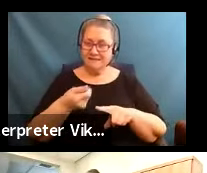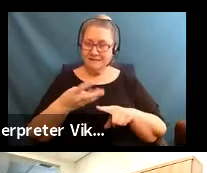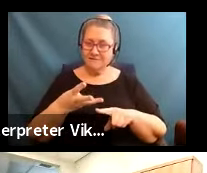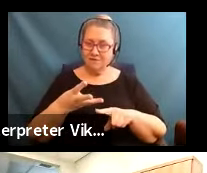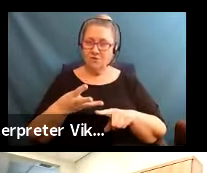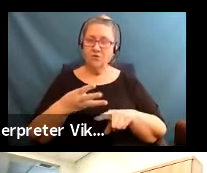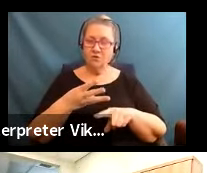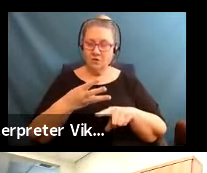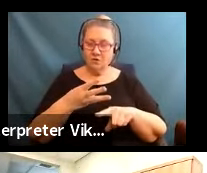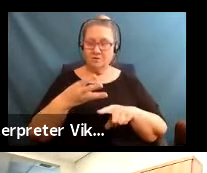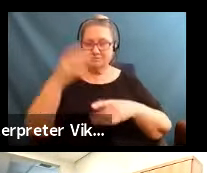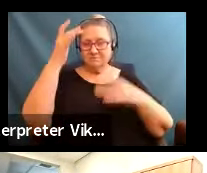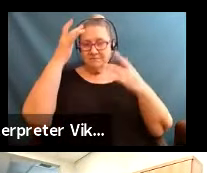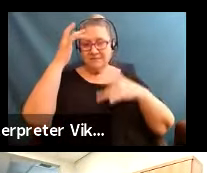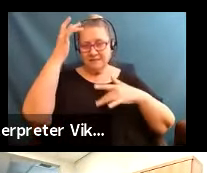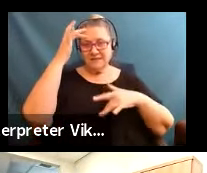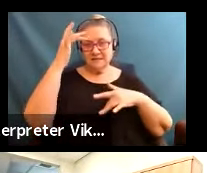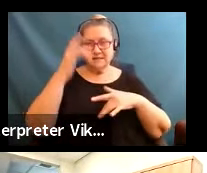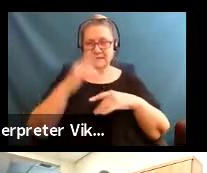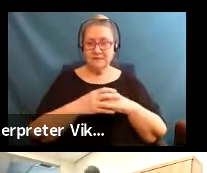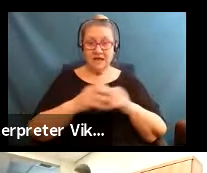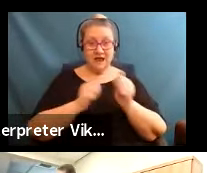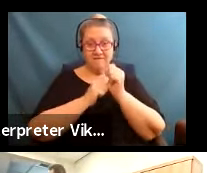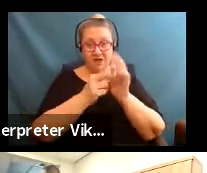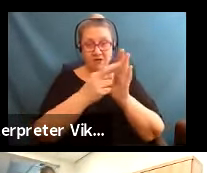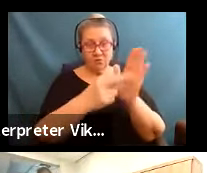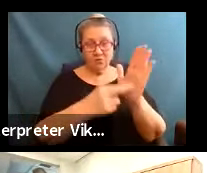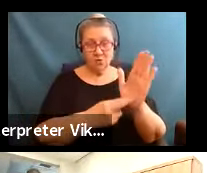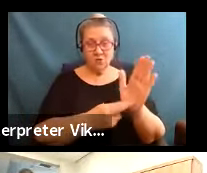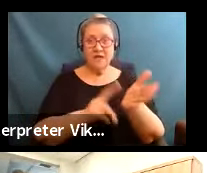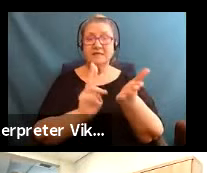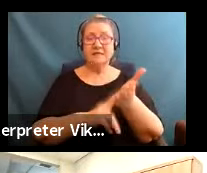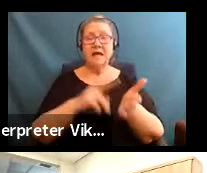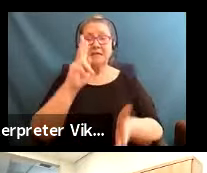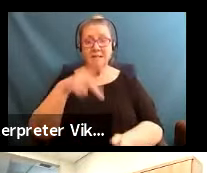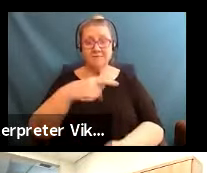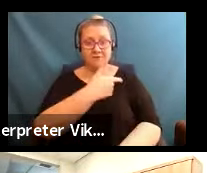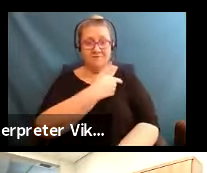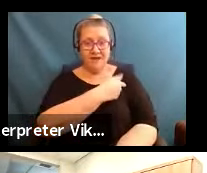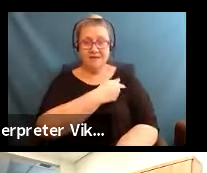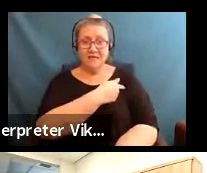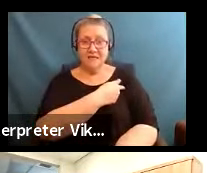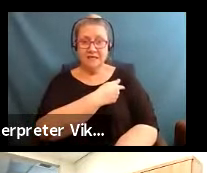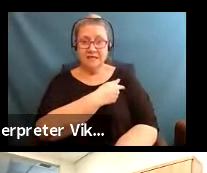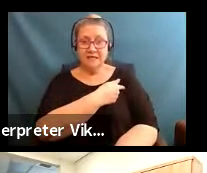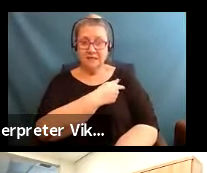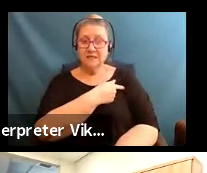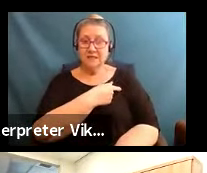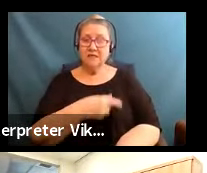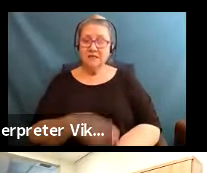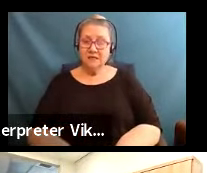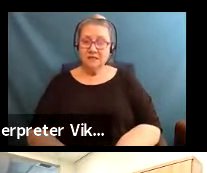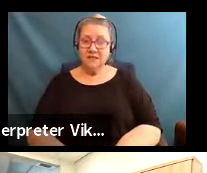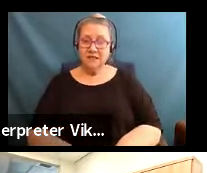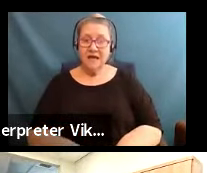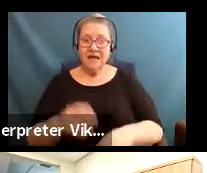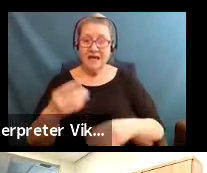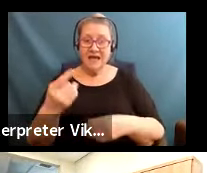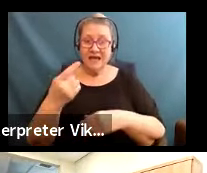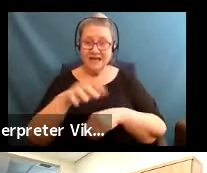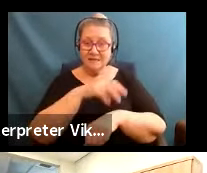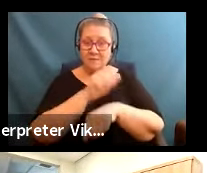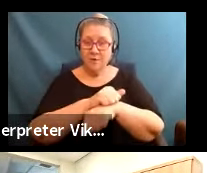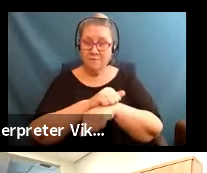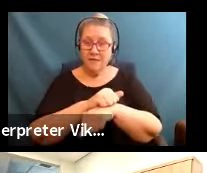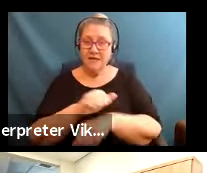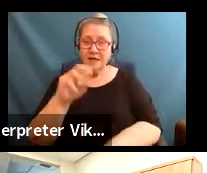plan, and he followed the rules and he signed up for his vaccine, and they gave him a vaccine date of March 8th. And I said, Dad,